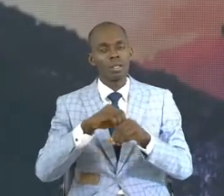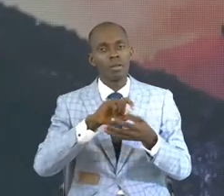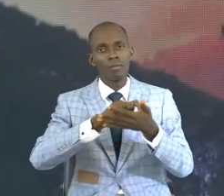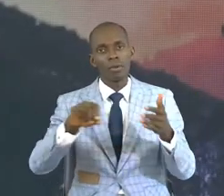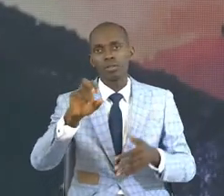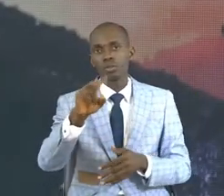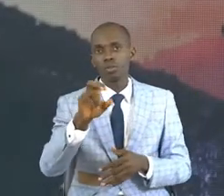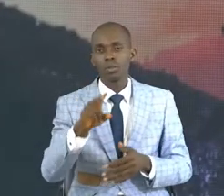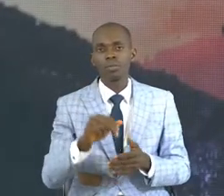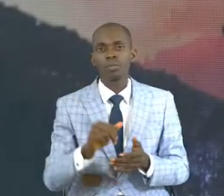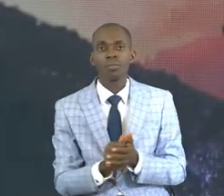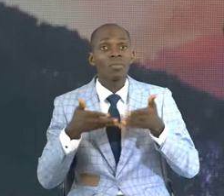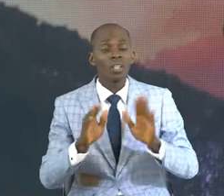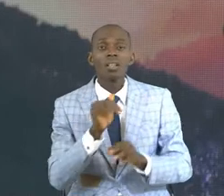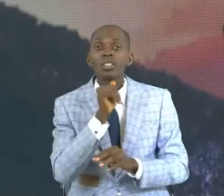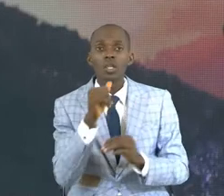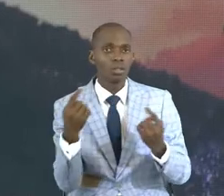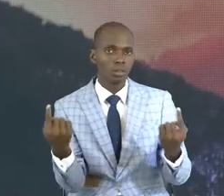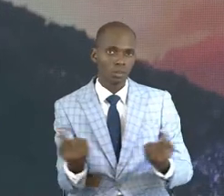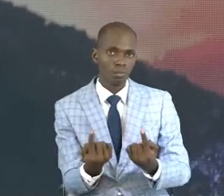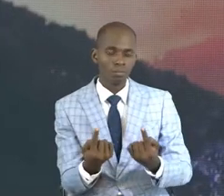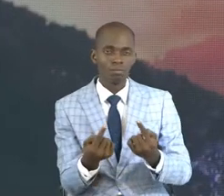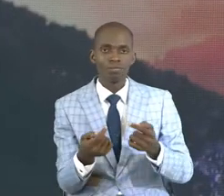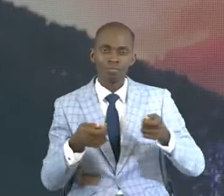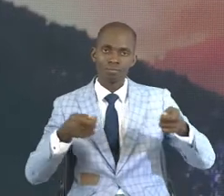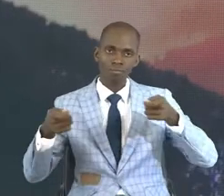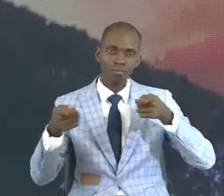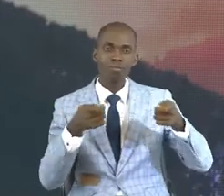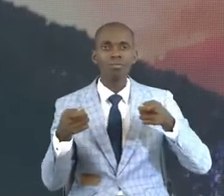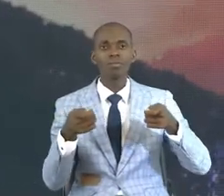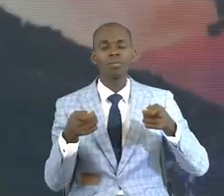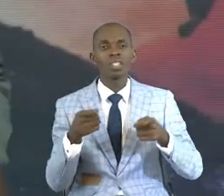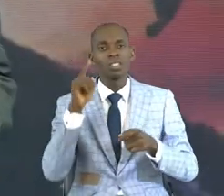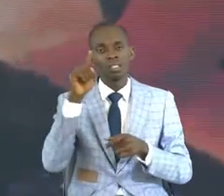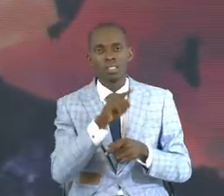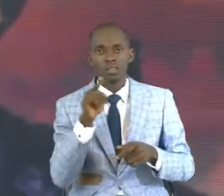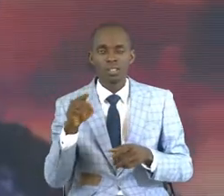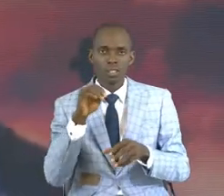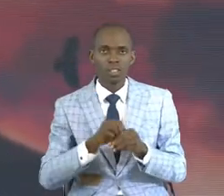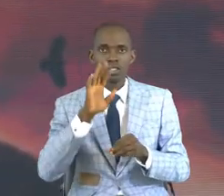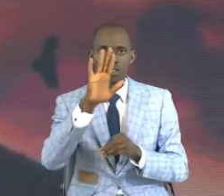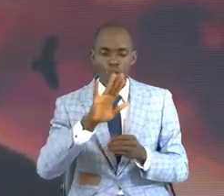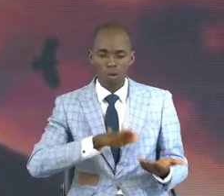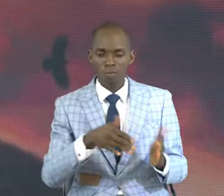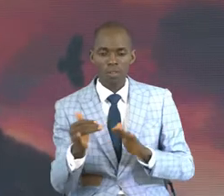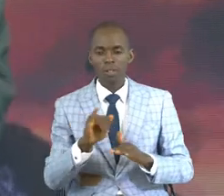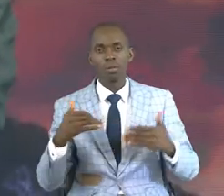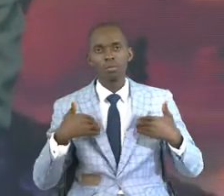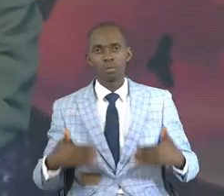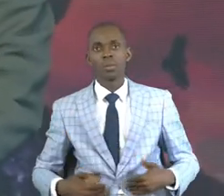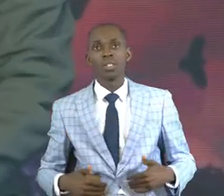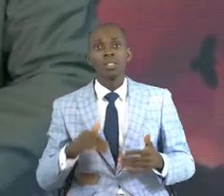let not sin reign therefore in your mortal body, that you should